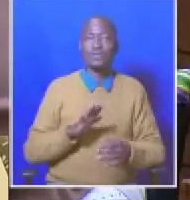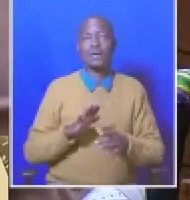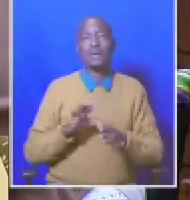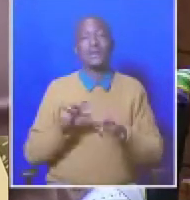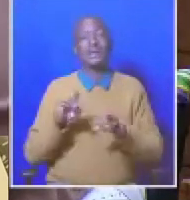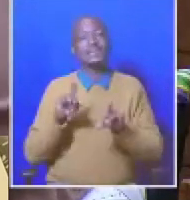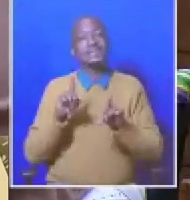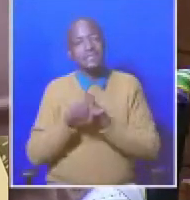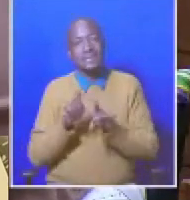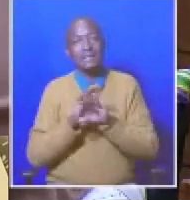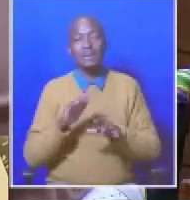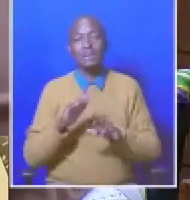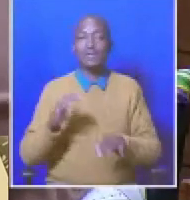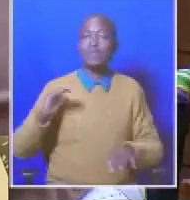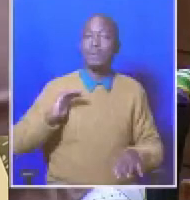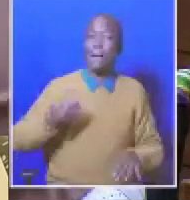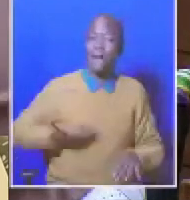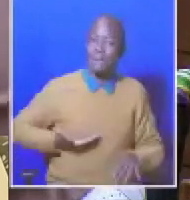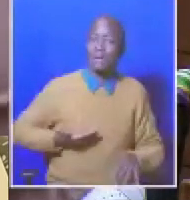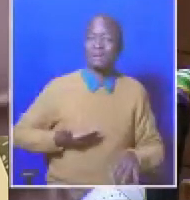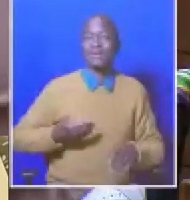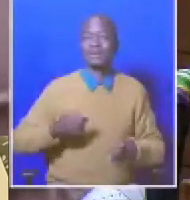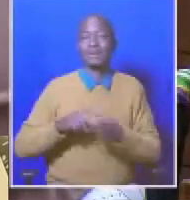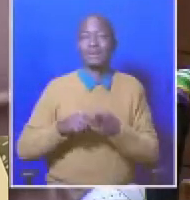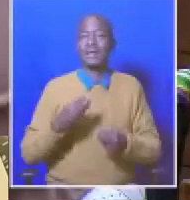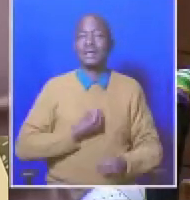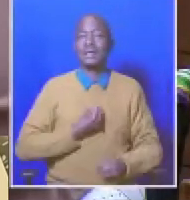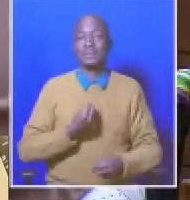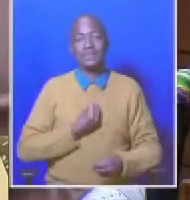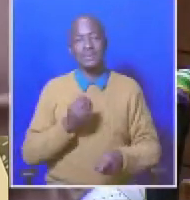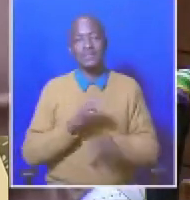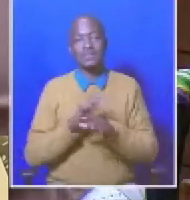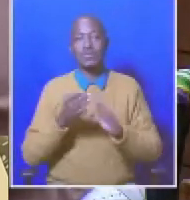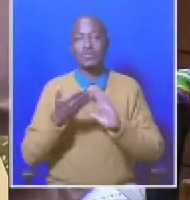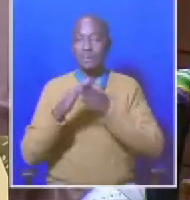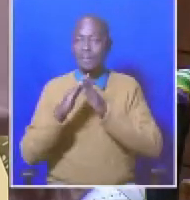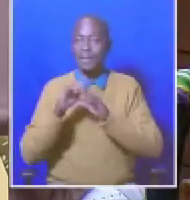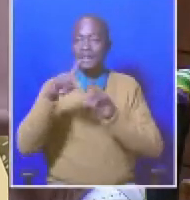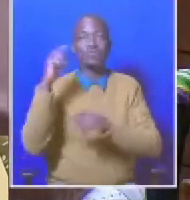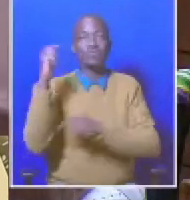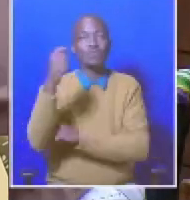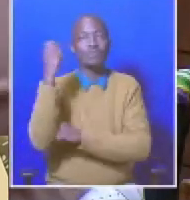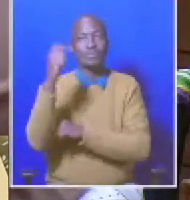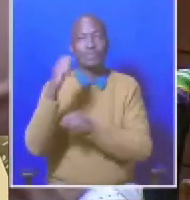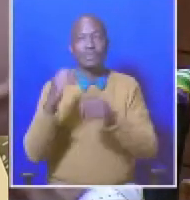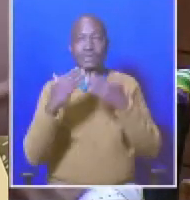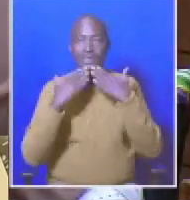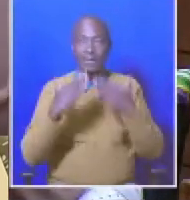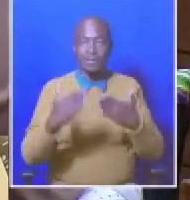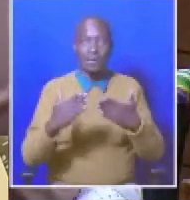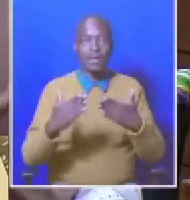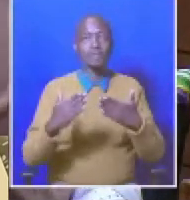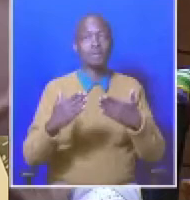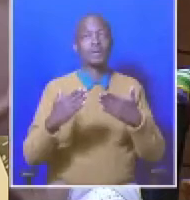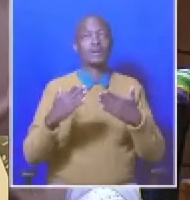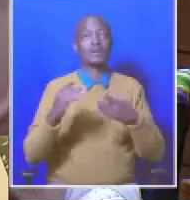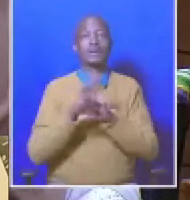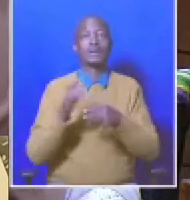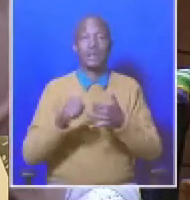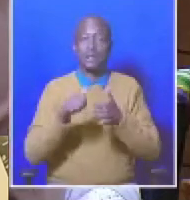omama, intsha, kanye nemphakathi yasemakhaya. Ngiyabonga sekela mongameli